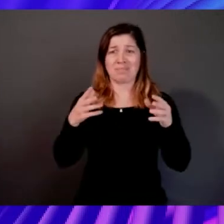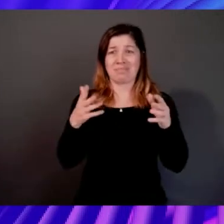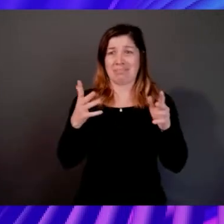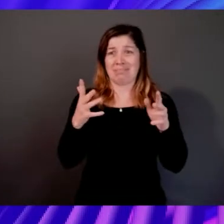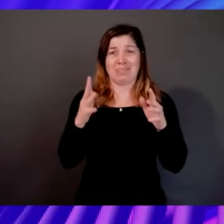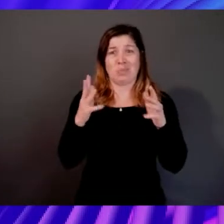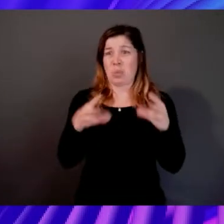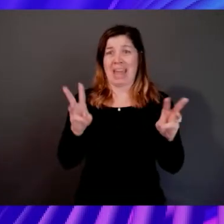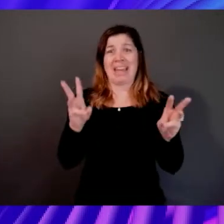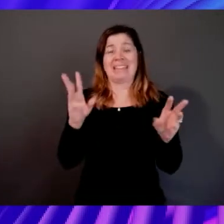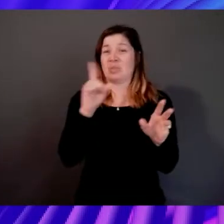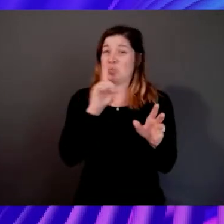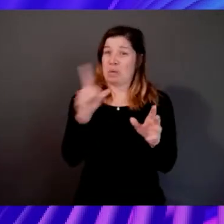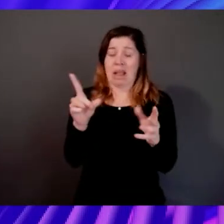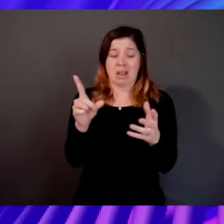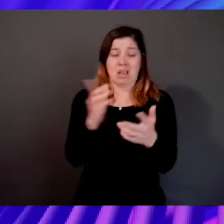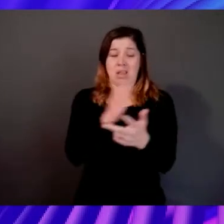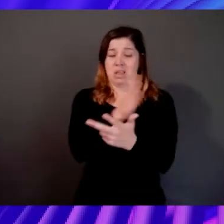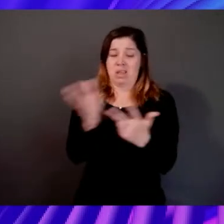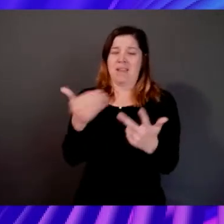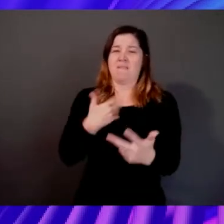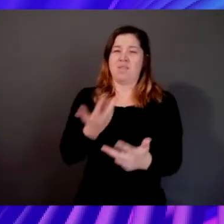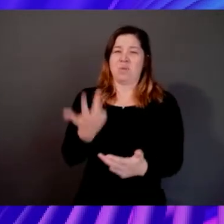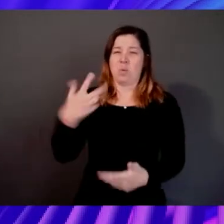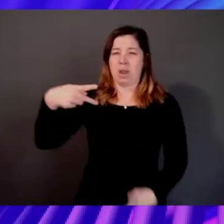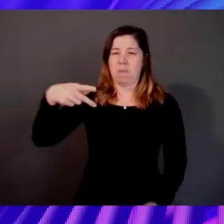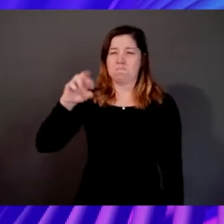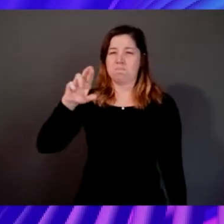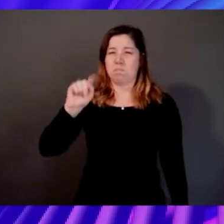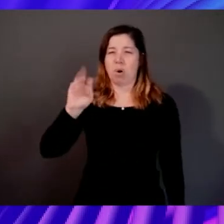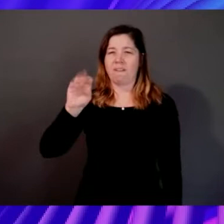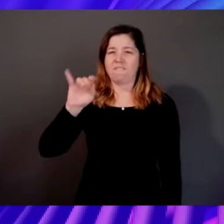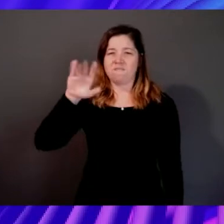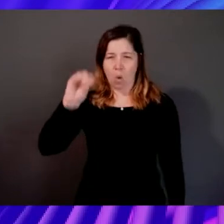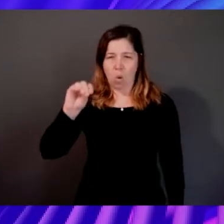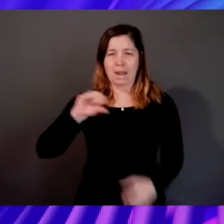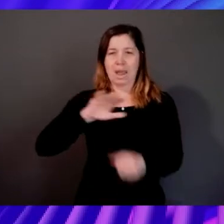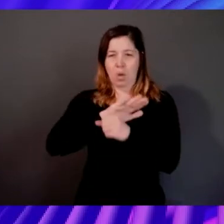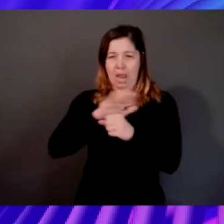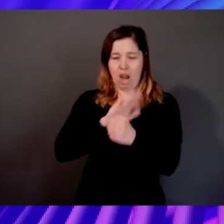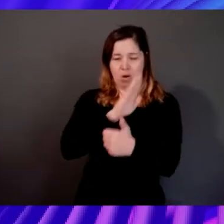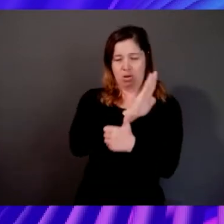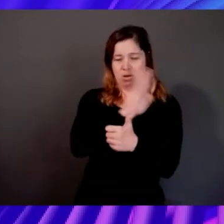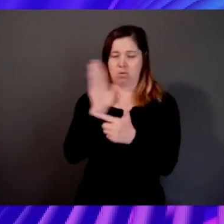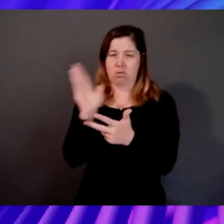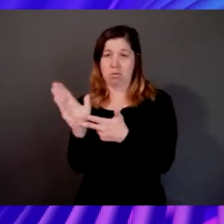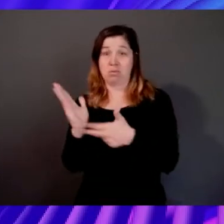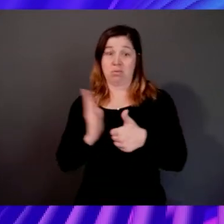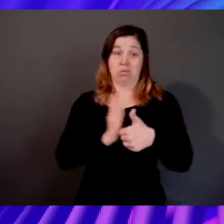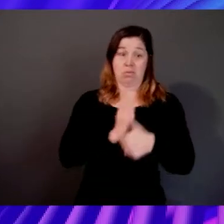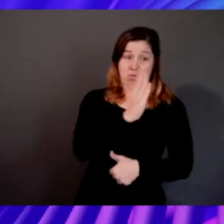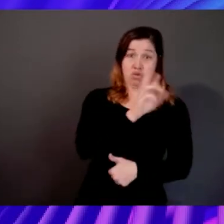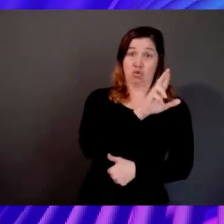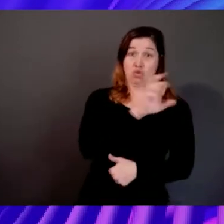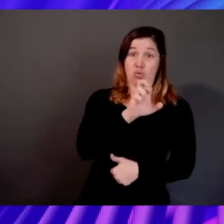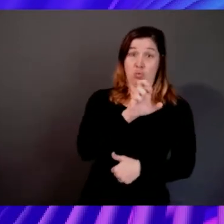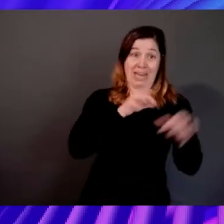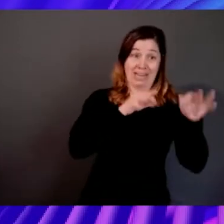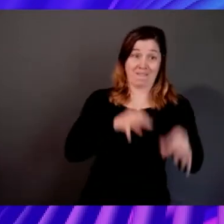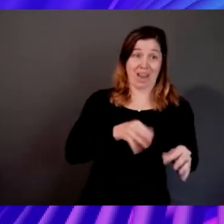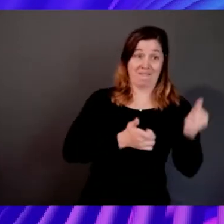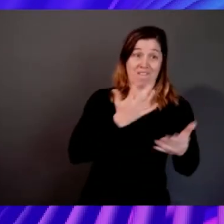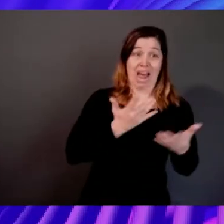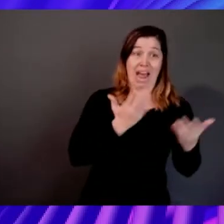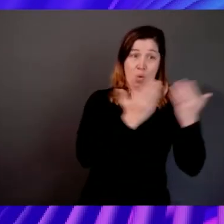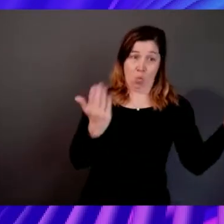the portfolio areas for Palo Alto Networks. So obviously Palo Alto Networks is very well known for redefining firewalls with Next-Gen Firewall back 15